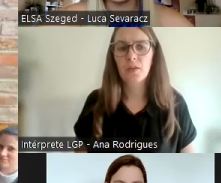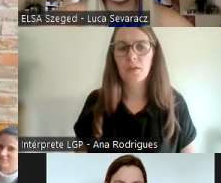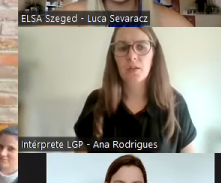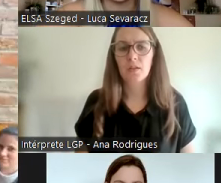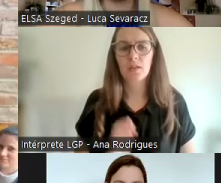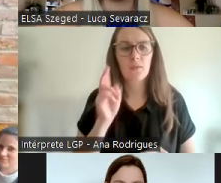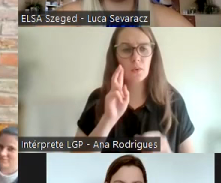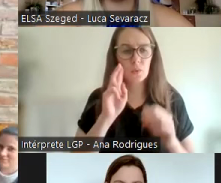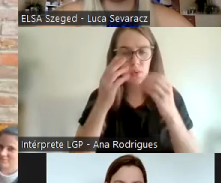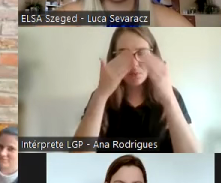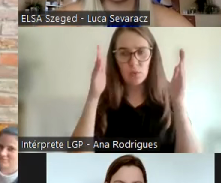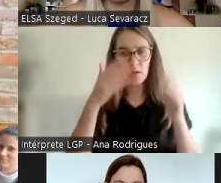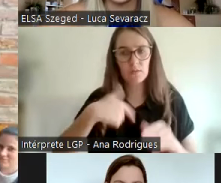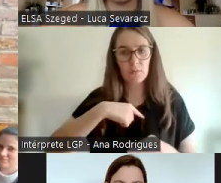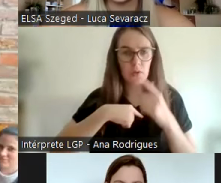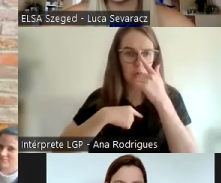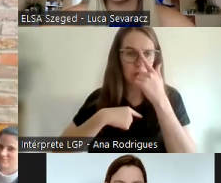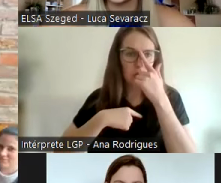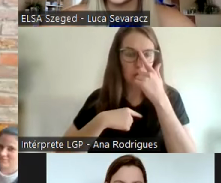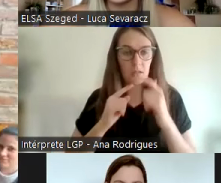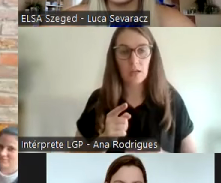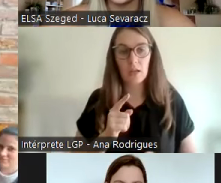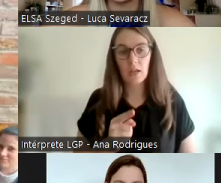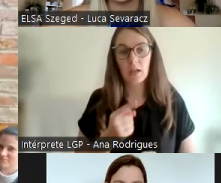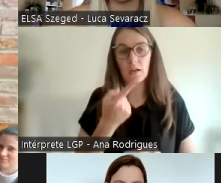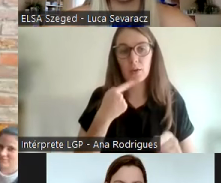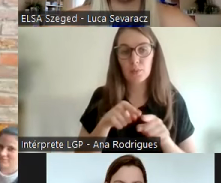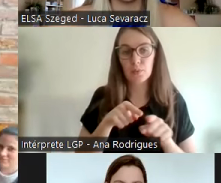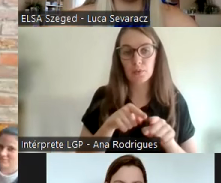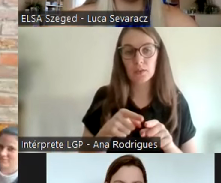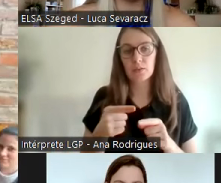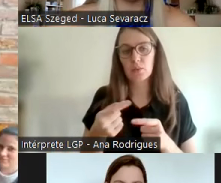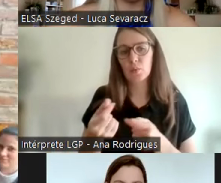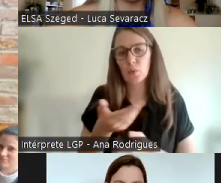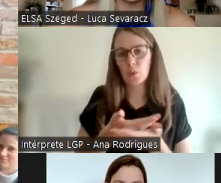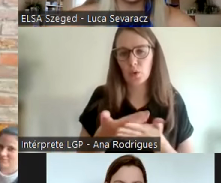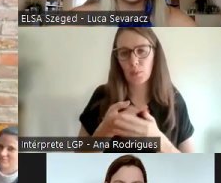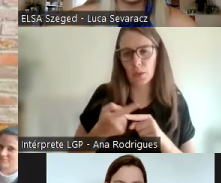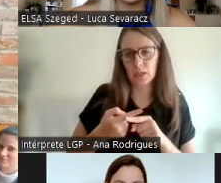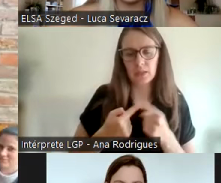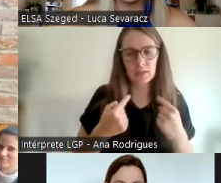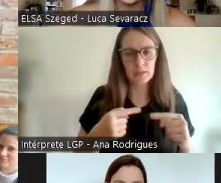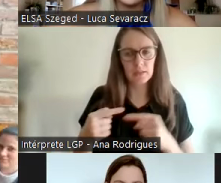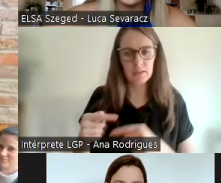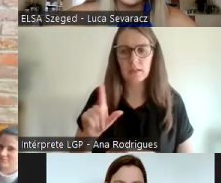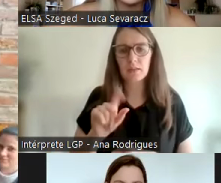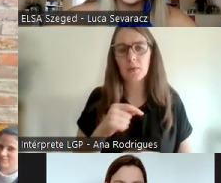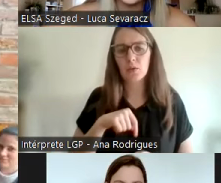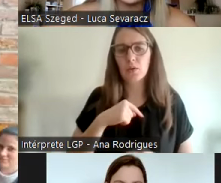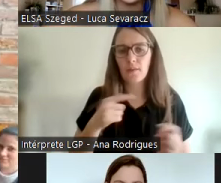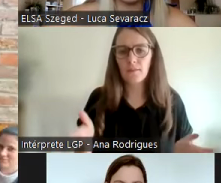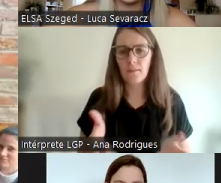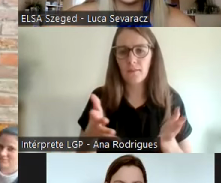Democratic values are constantly challenged by political and economic interests. Therefore, we aim to encourage members of